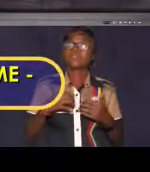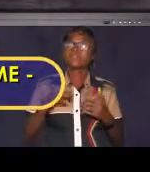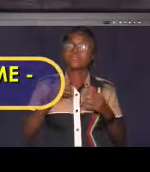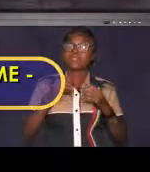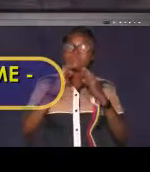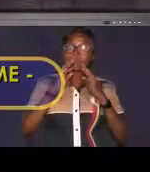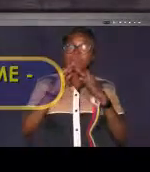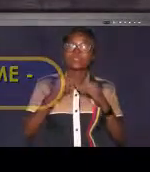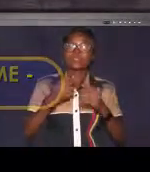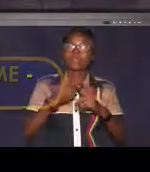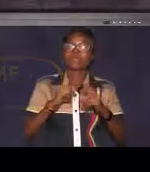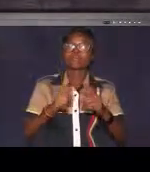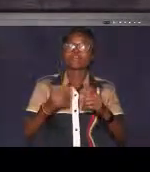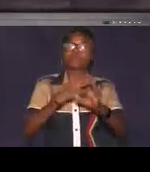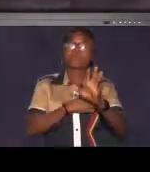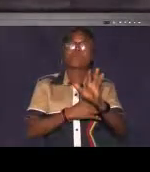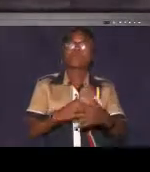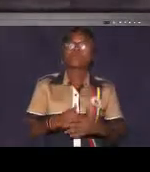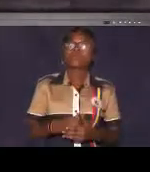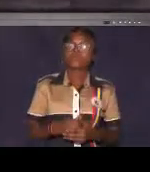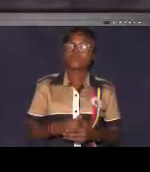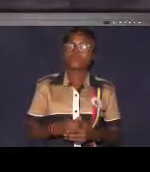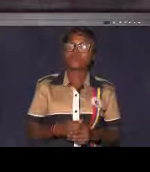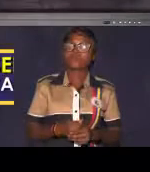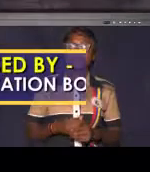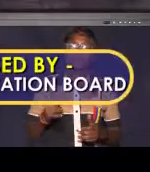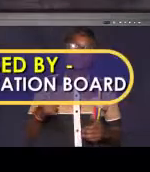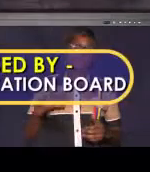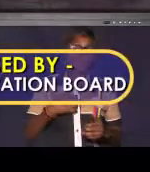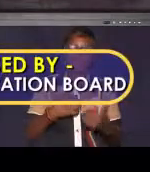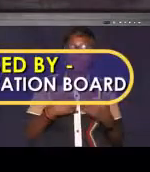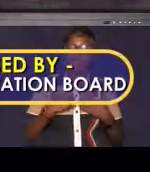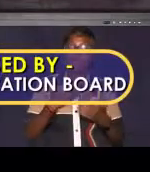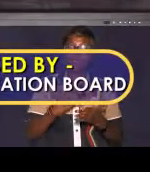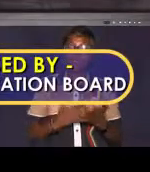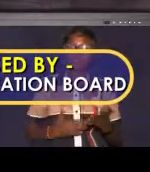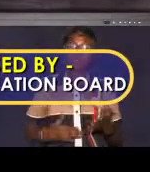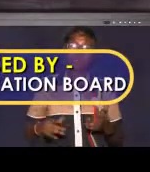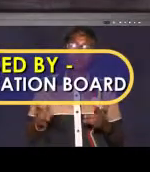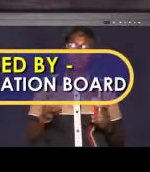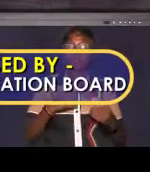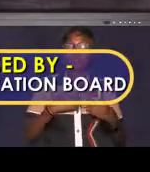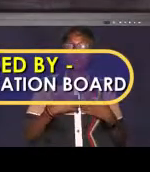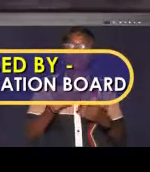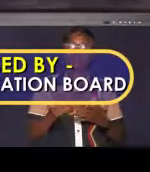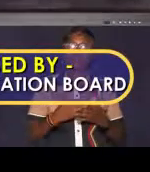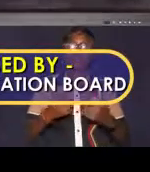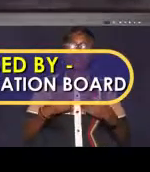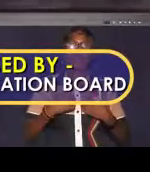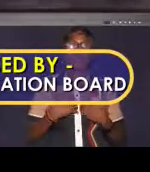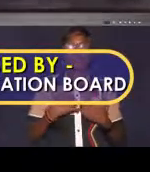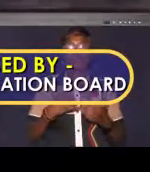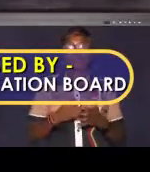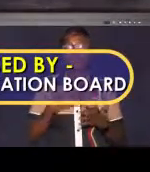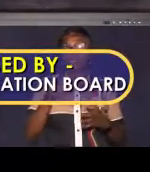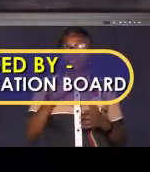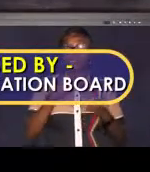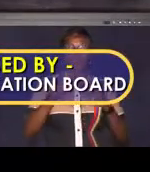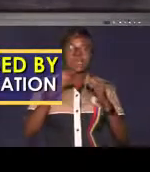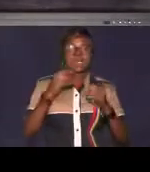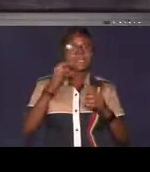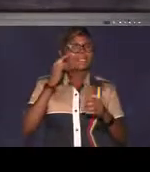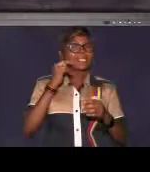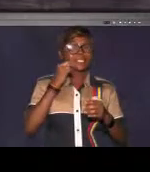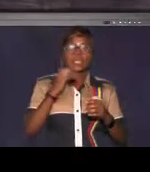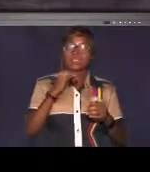world have minerals like this. We have some countries that have some do not have. So it's a kind of